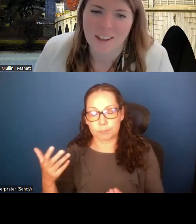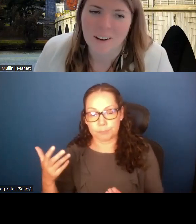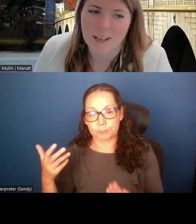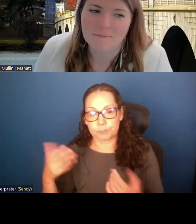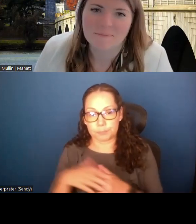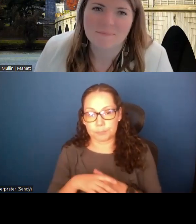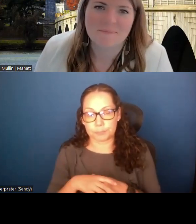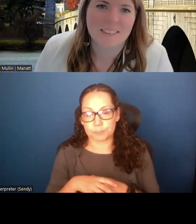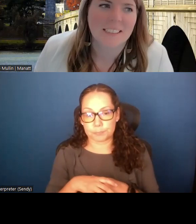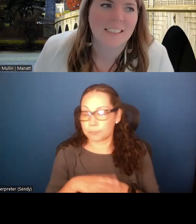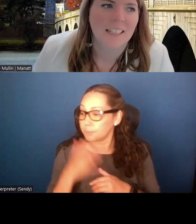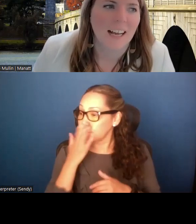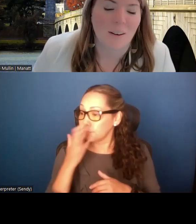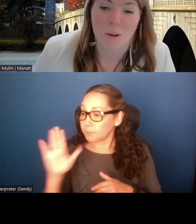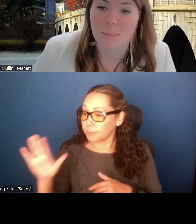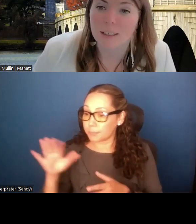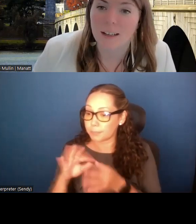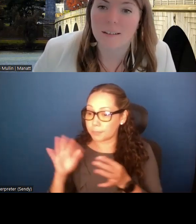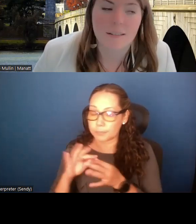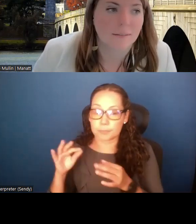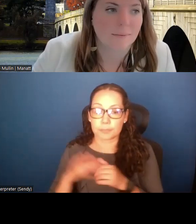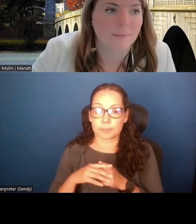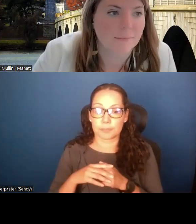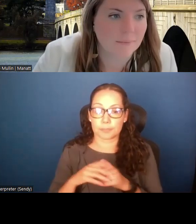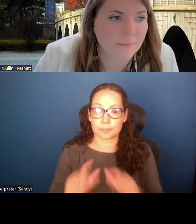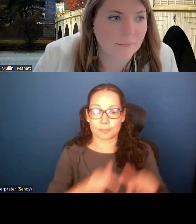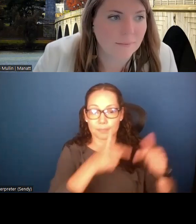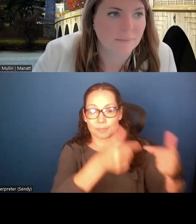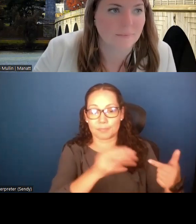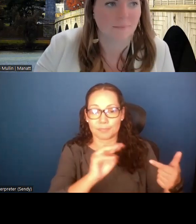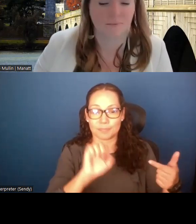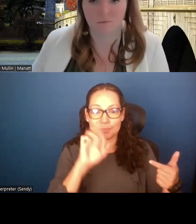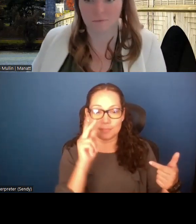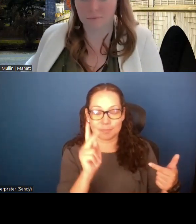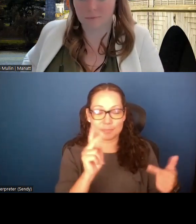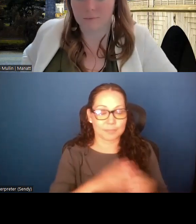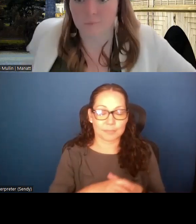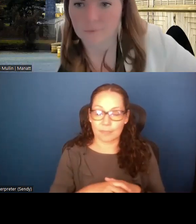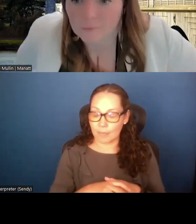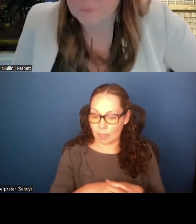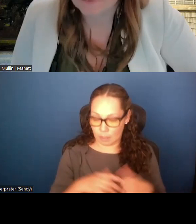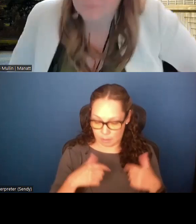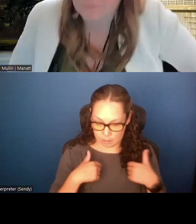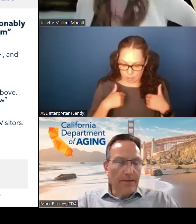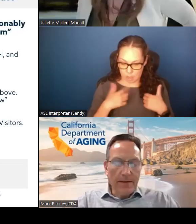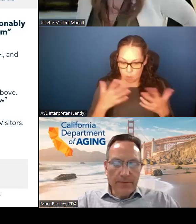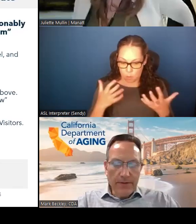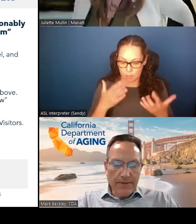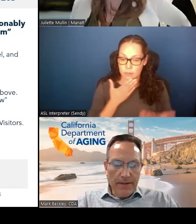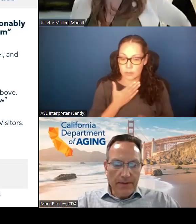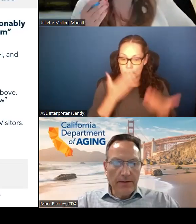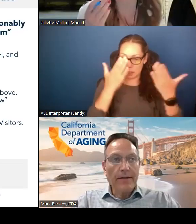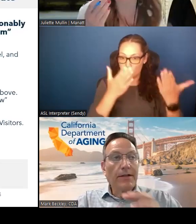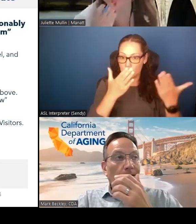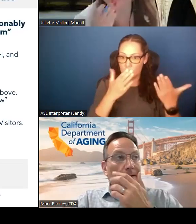Thank you for that comment. I will go to Mark next. Yeah, and what I was really going to suggest, that some of these